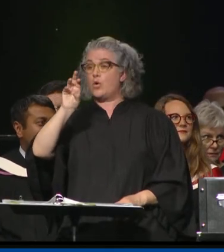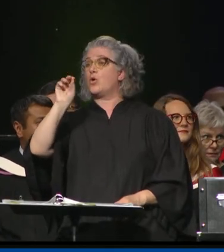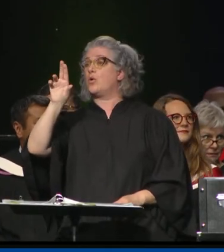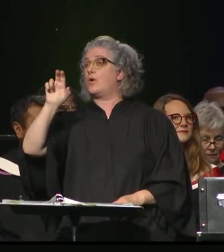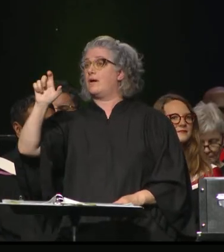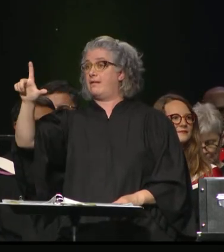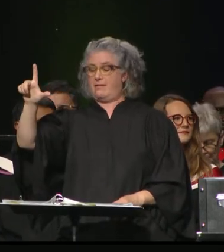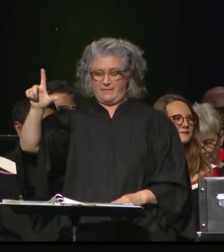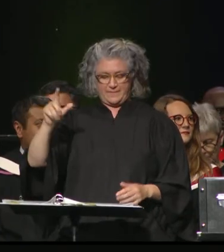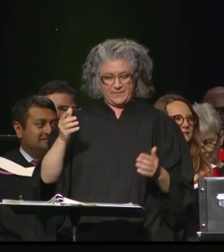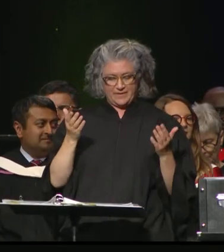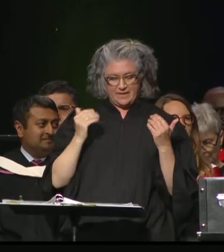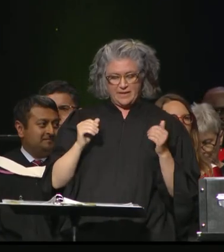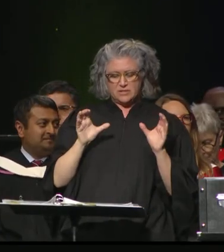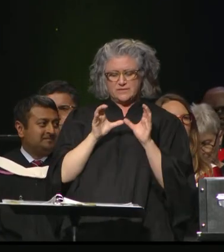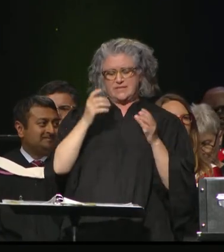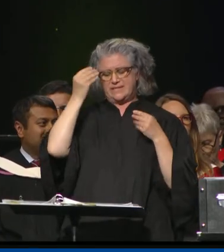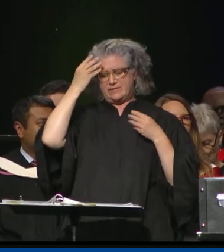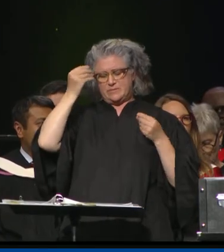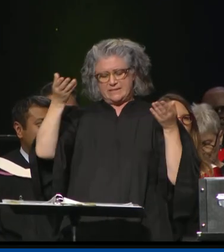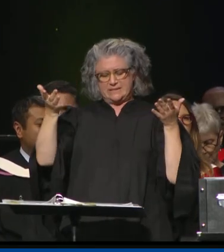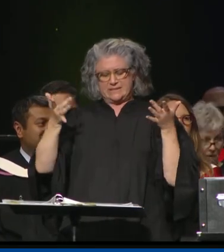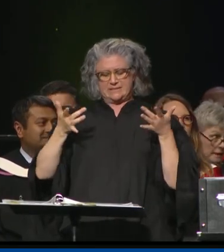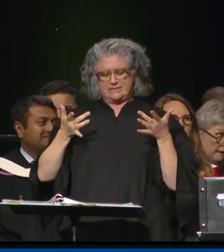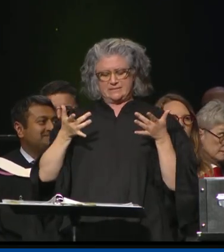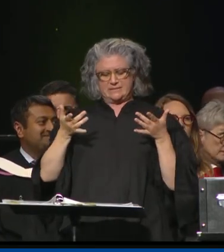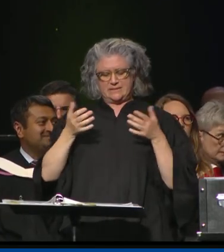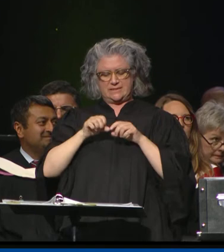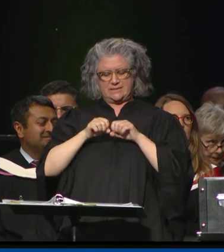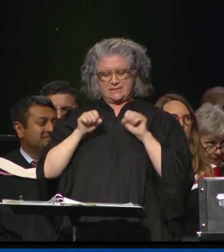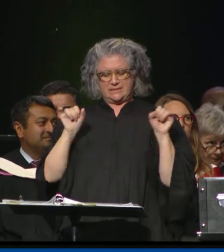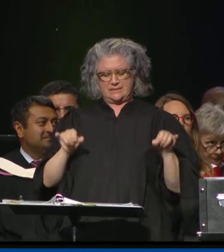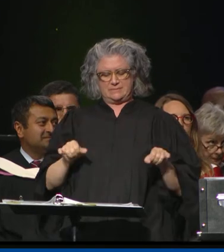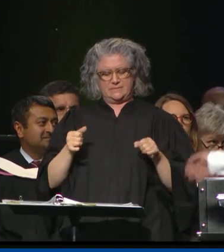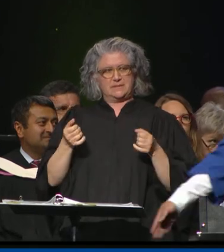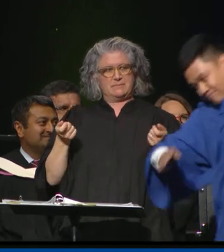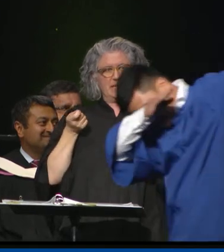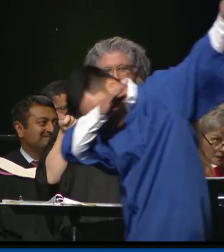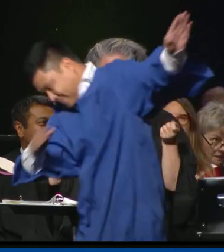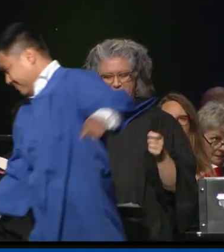Certificate in Information Systems Management, Ryle Panicitos.